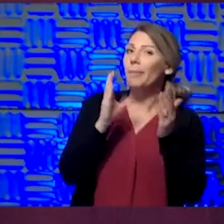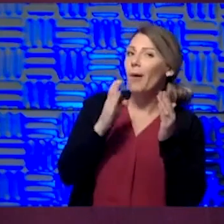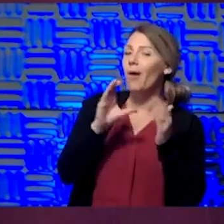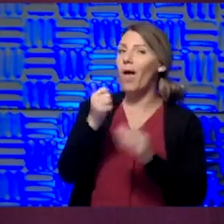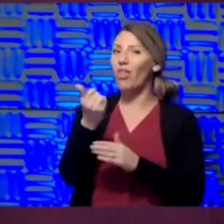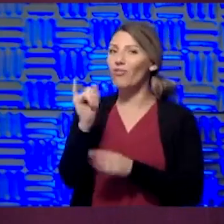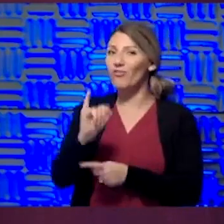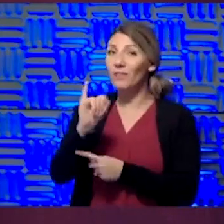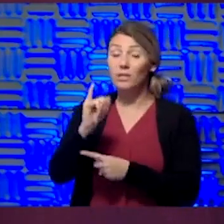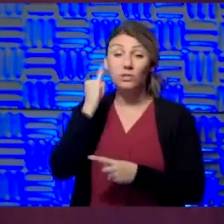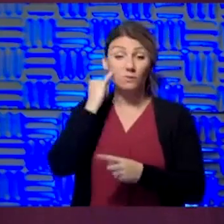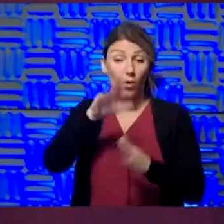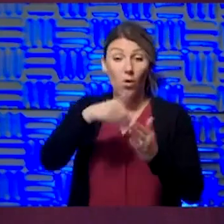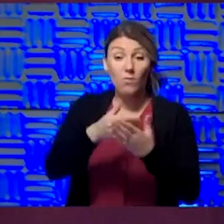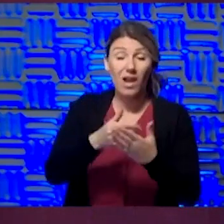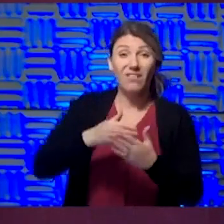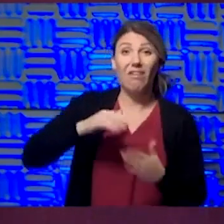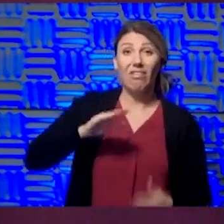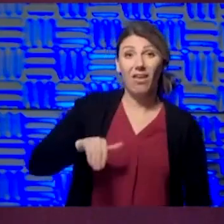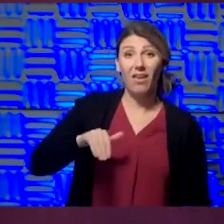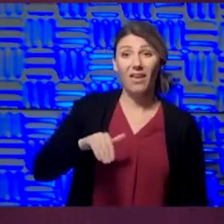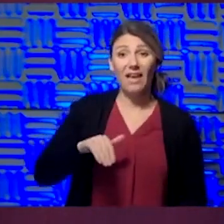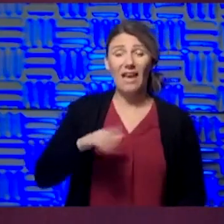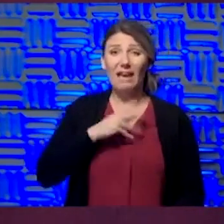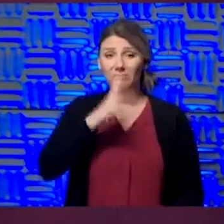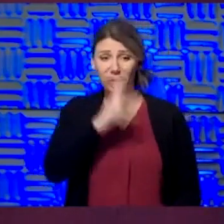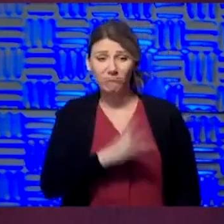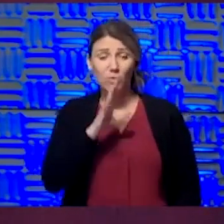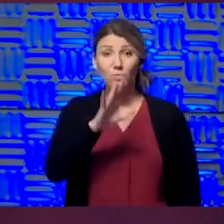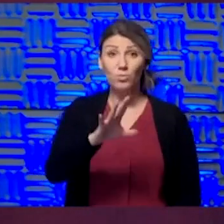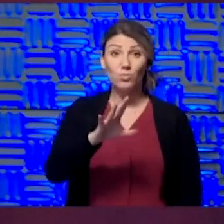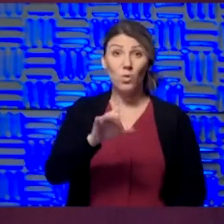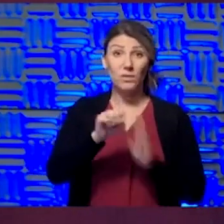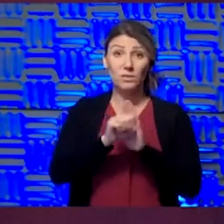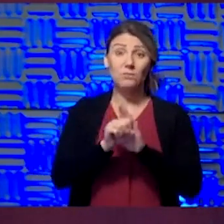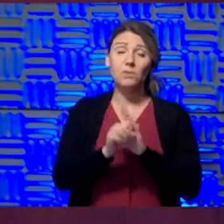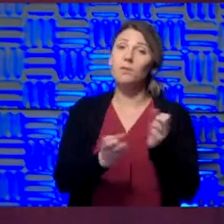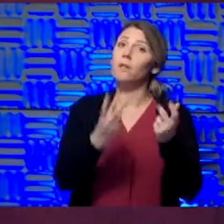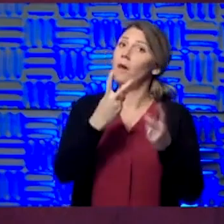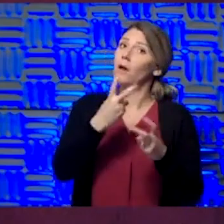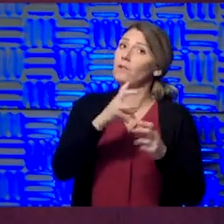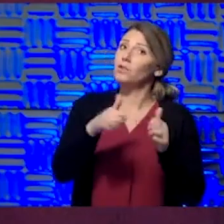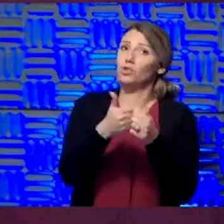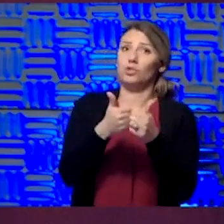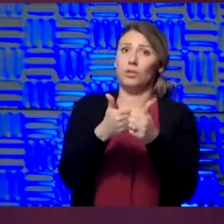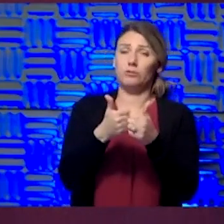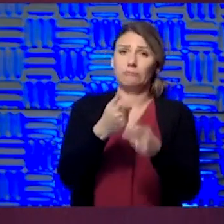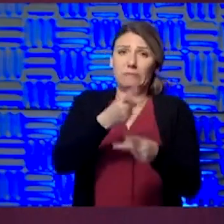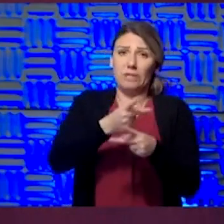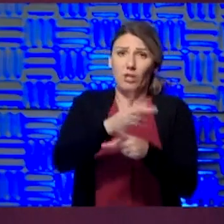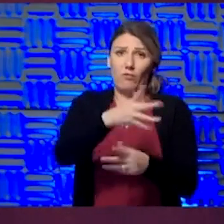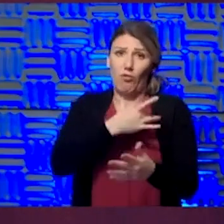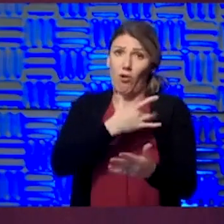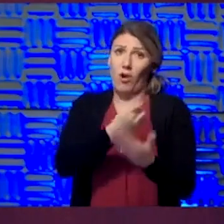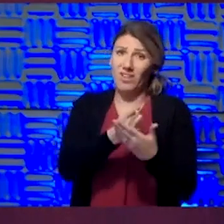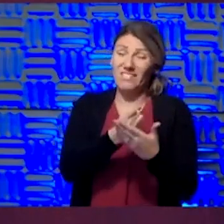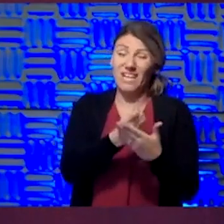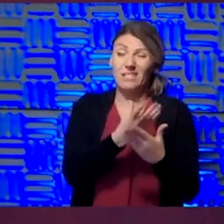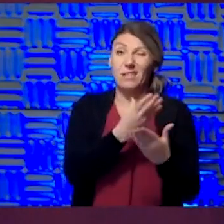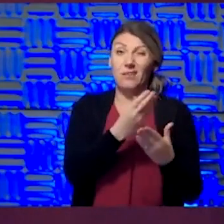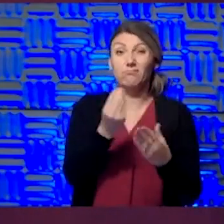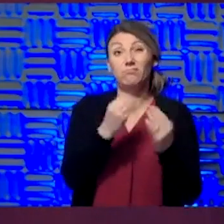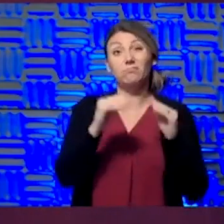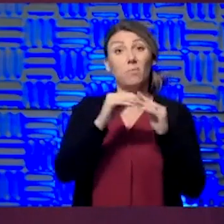if you come late and neglect your symptoms, it's a lot harder to take care of heart attacks and you have more complications.